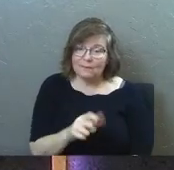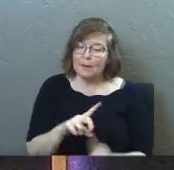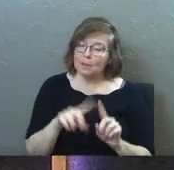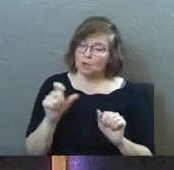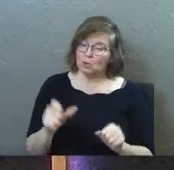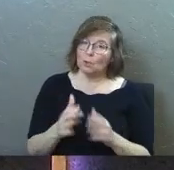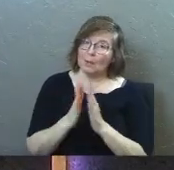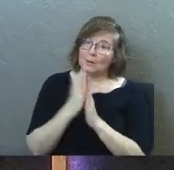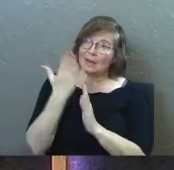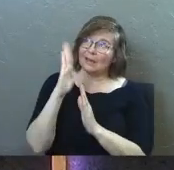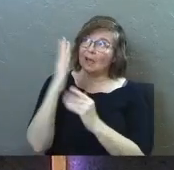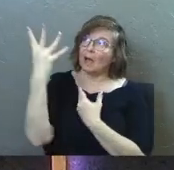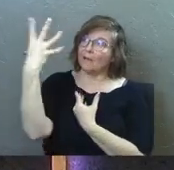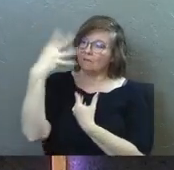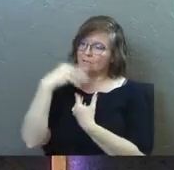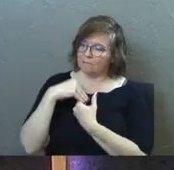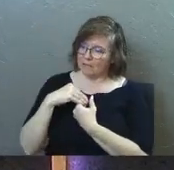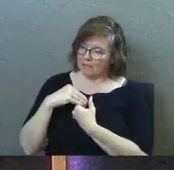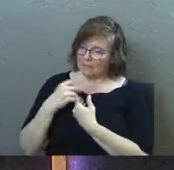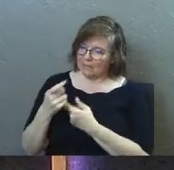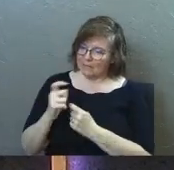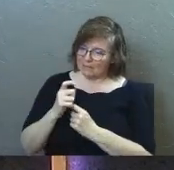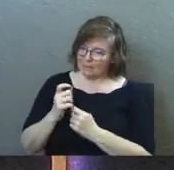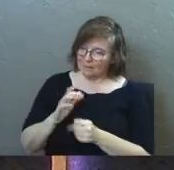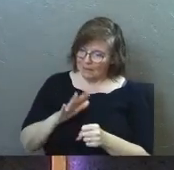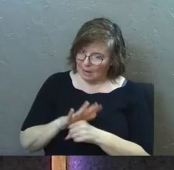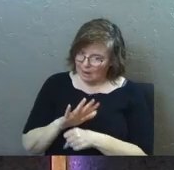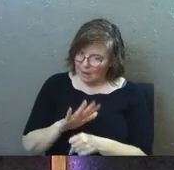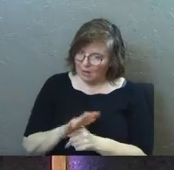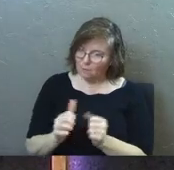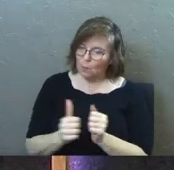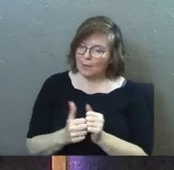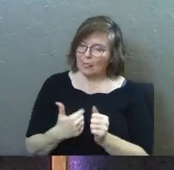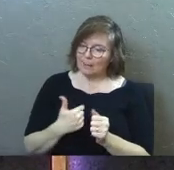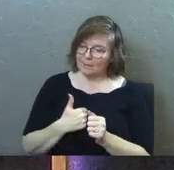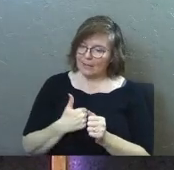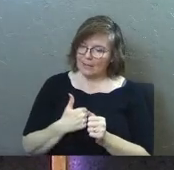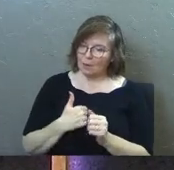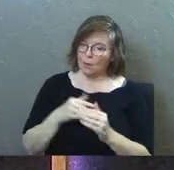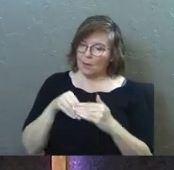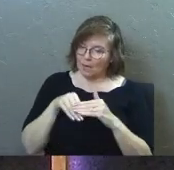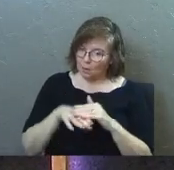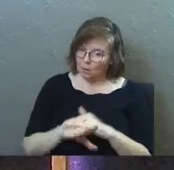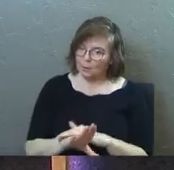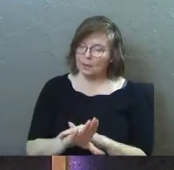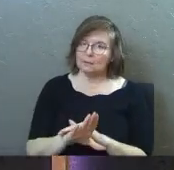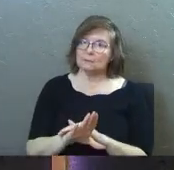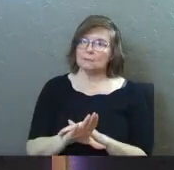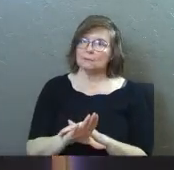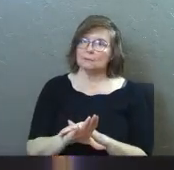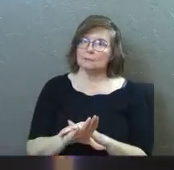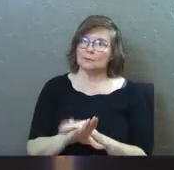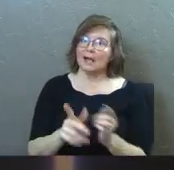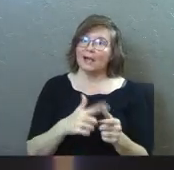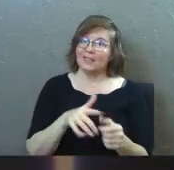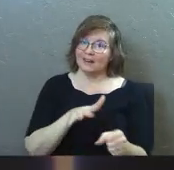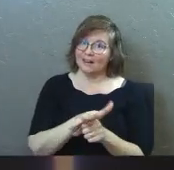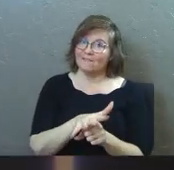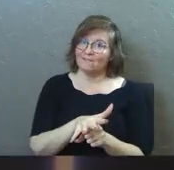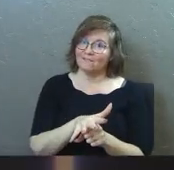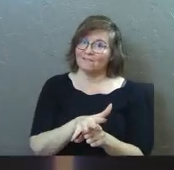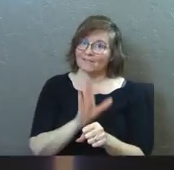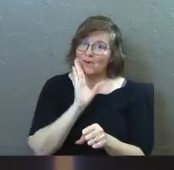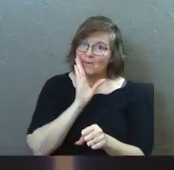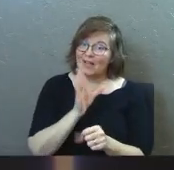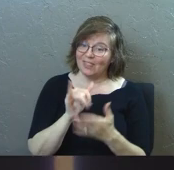But you can pray, God, fill me and be enough with me on the other side of that door. Amen. And that's trust.